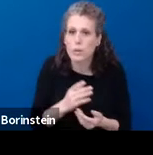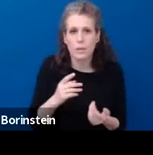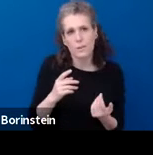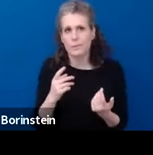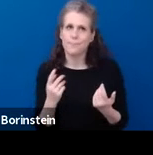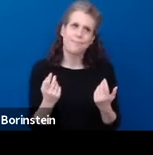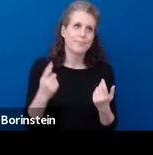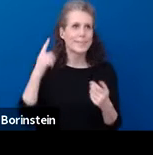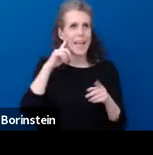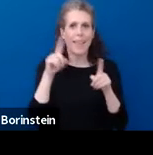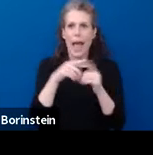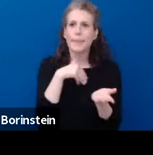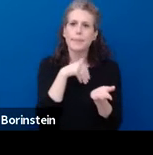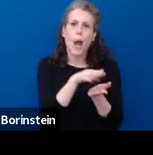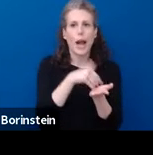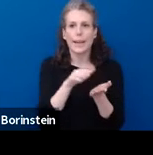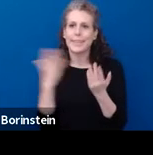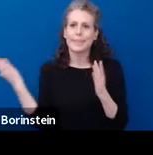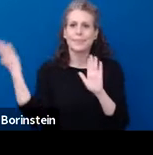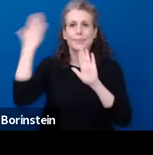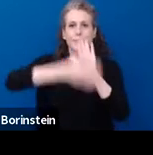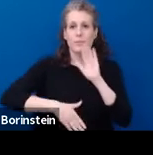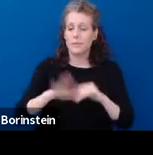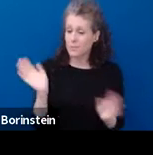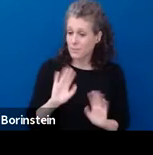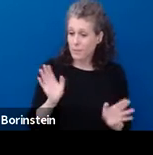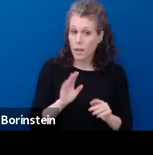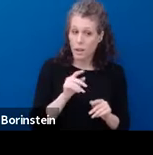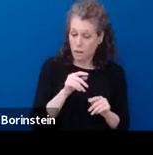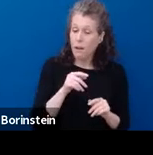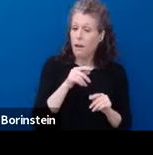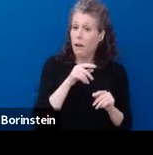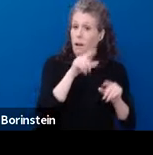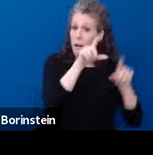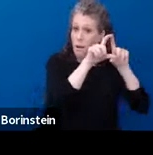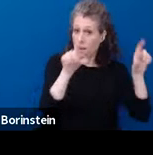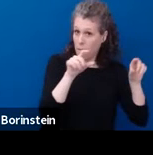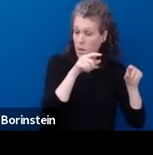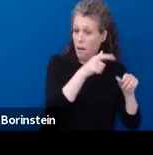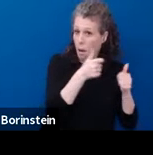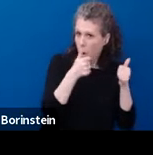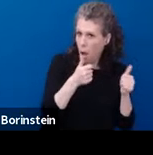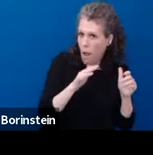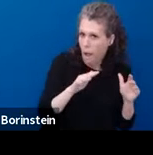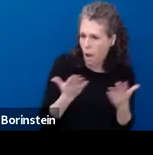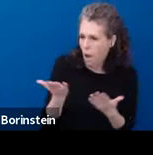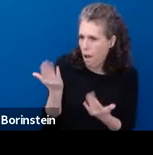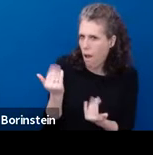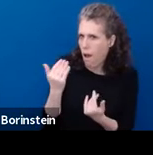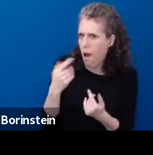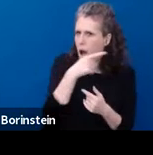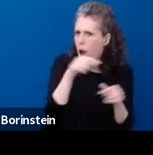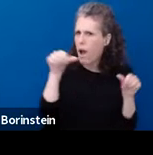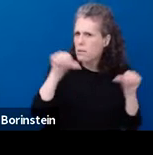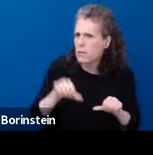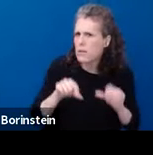but if you can get people to really tell you what the problems are of your website, that is a fantastic way of being aware that something